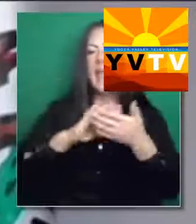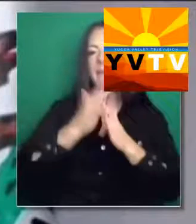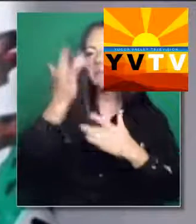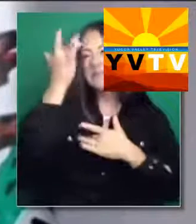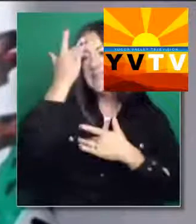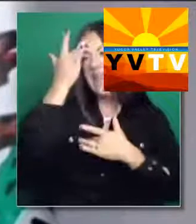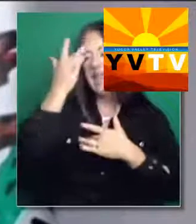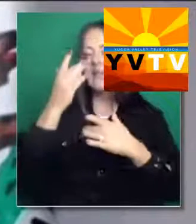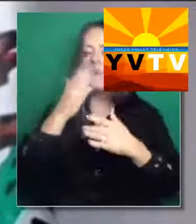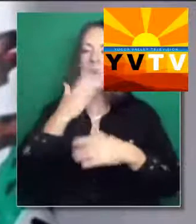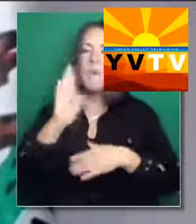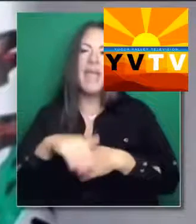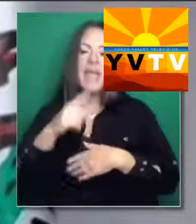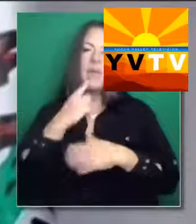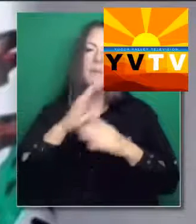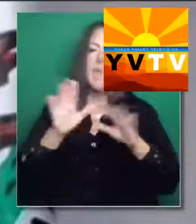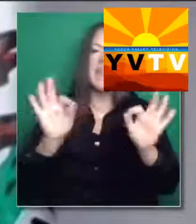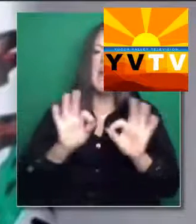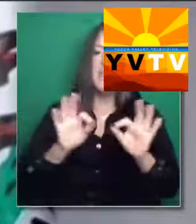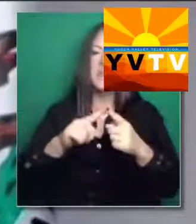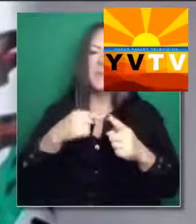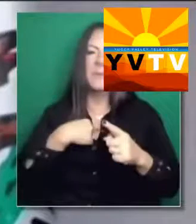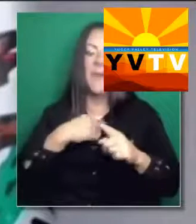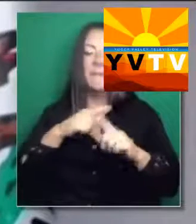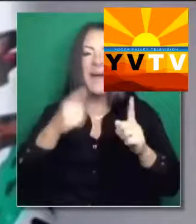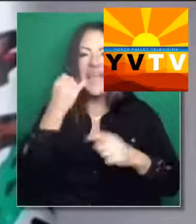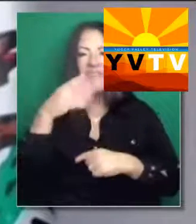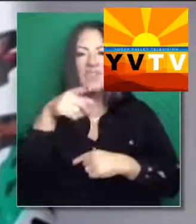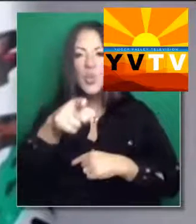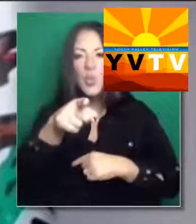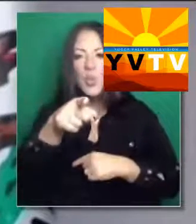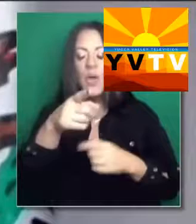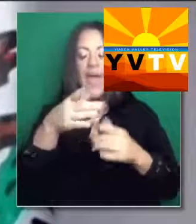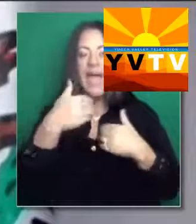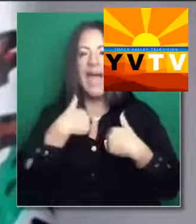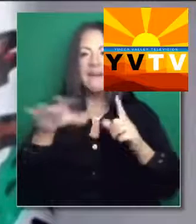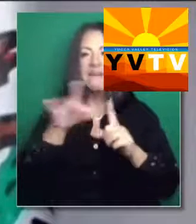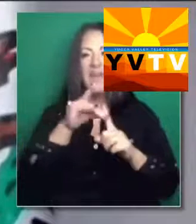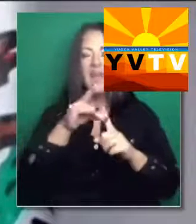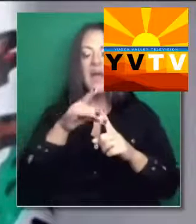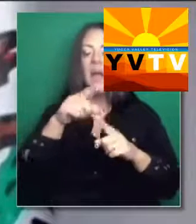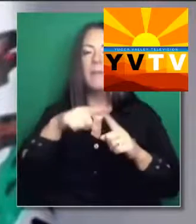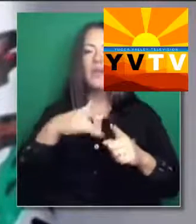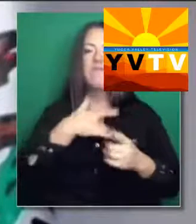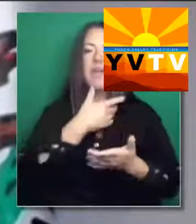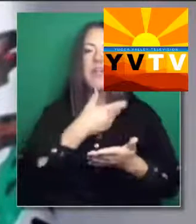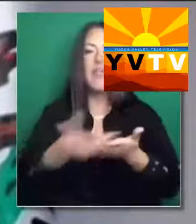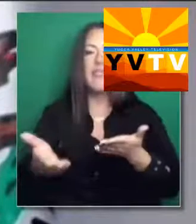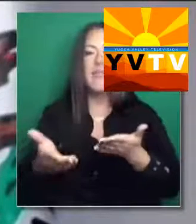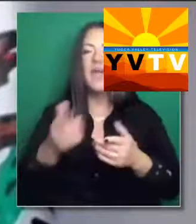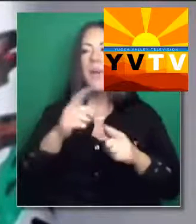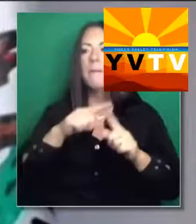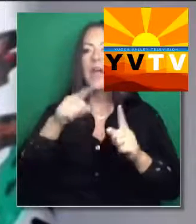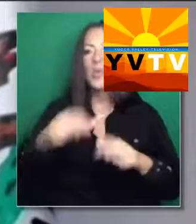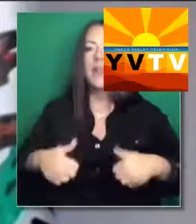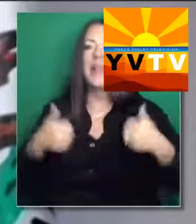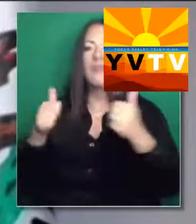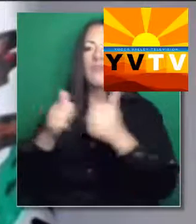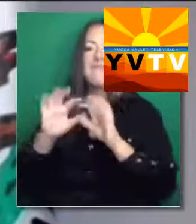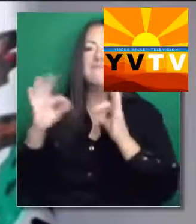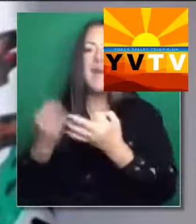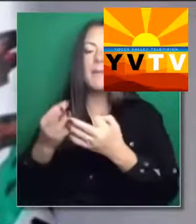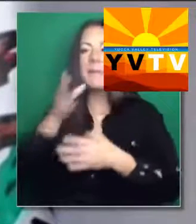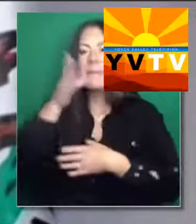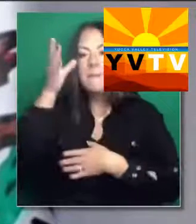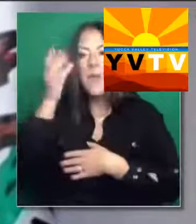somebody else in your community that is much more vulnerable. Maybe it's somebody you live with, a family member. Maybe it's somebody at the grocery